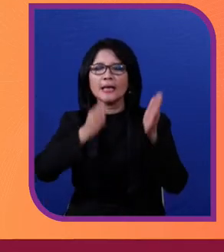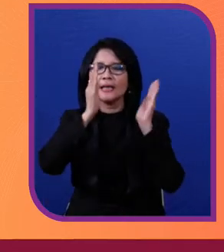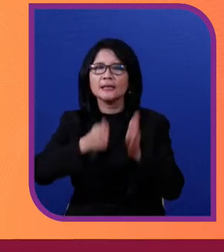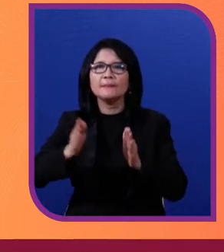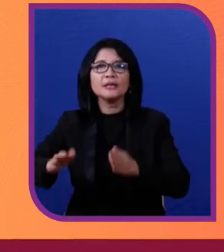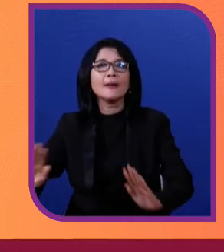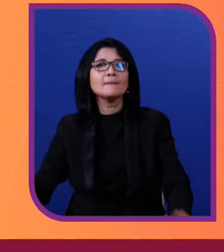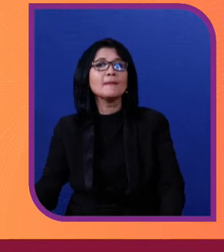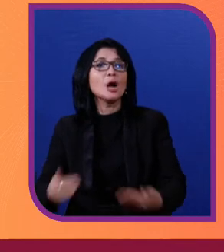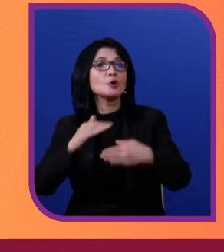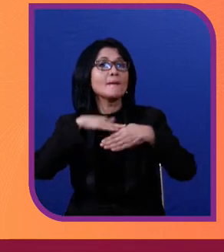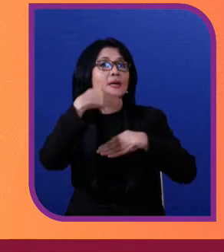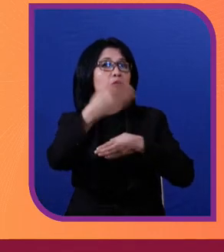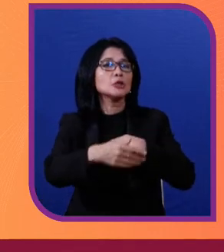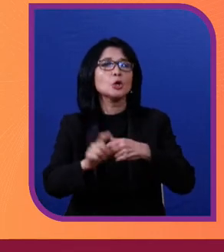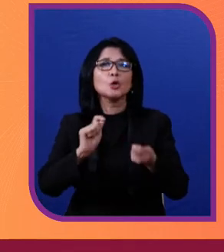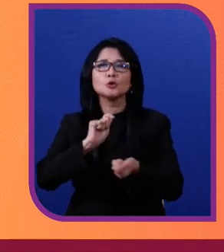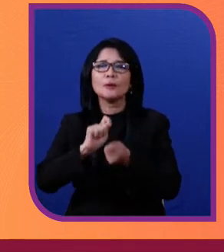Indonesia